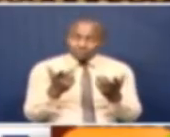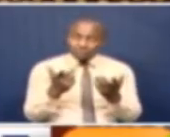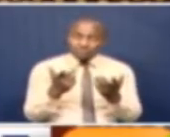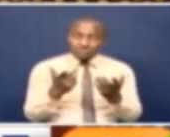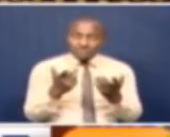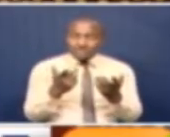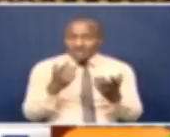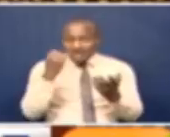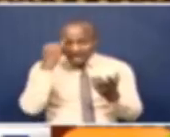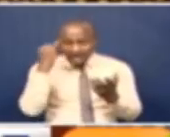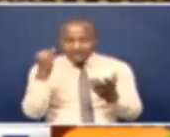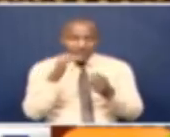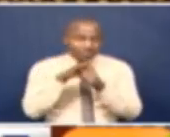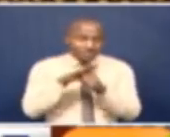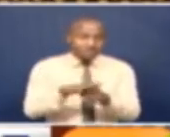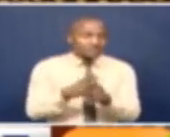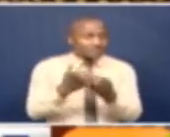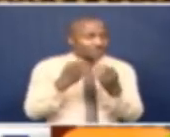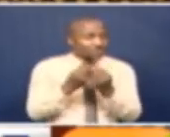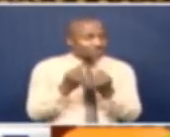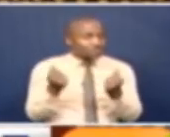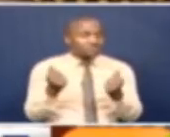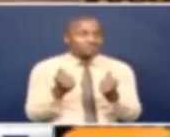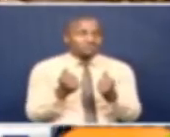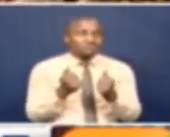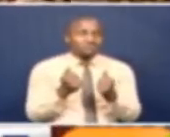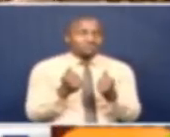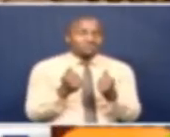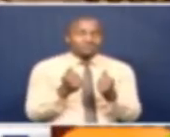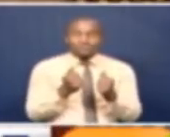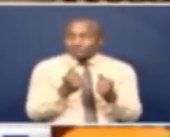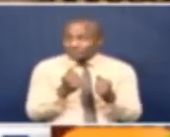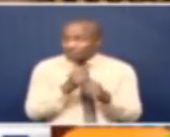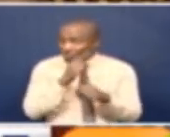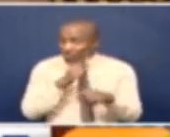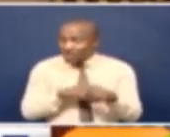the idea of marginalization. Why is it so? The minute